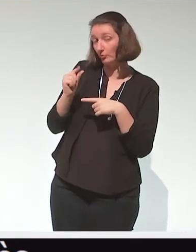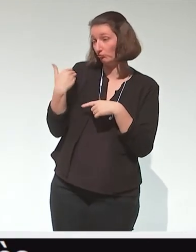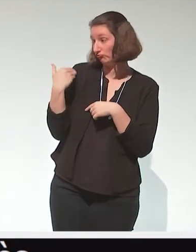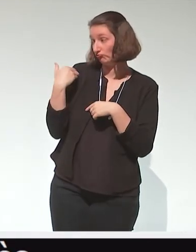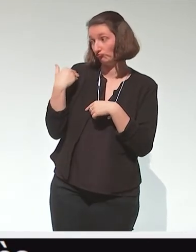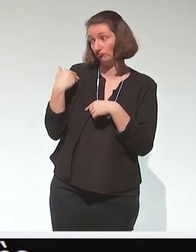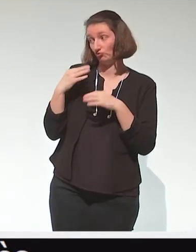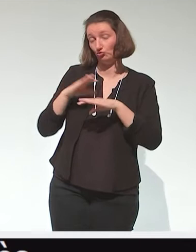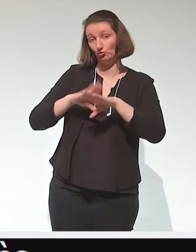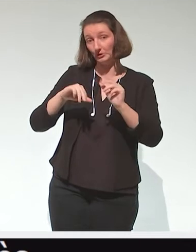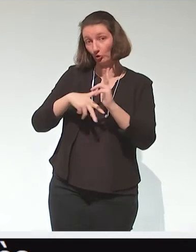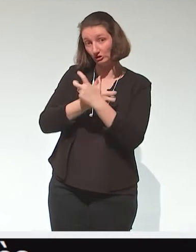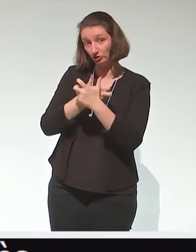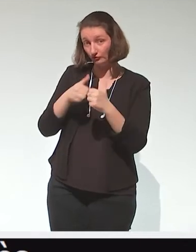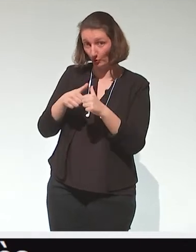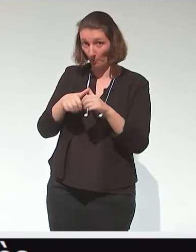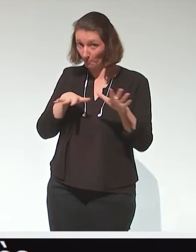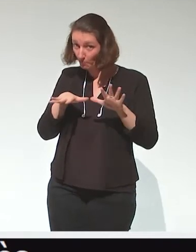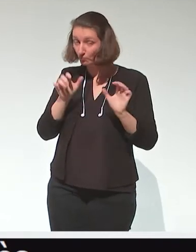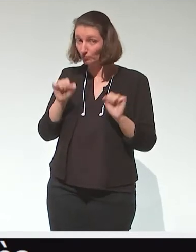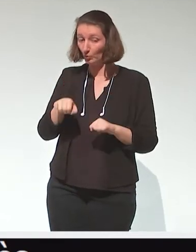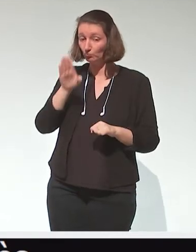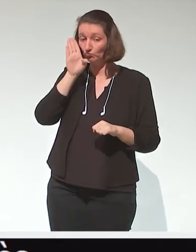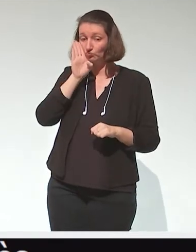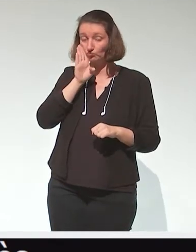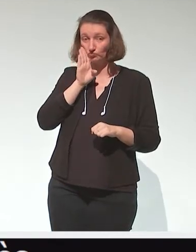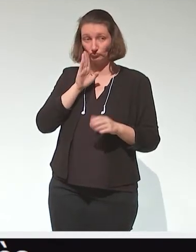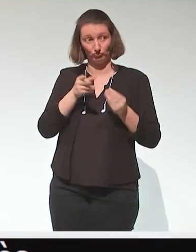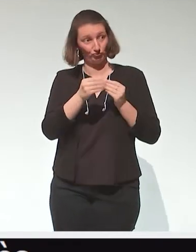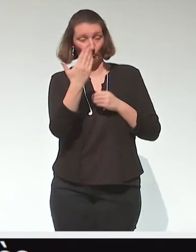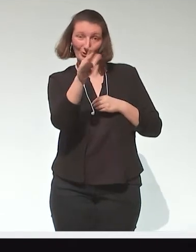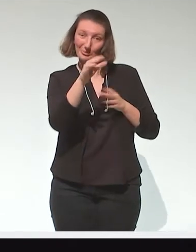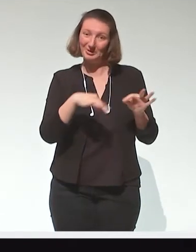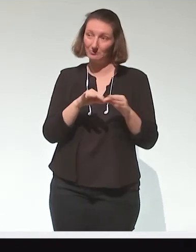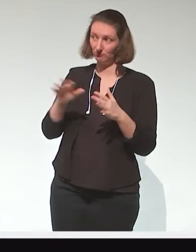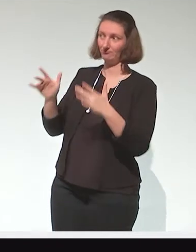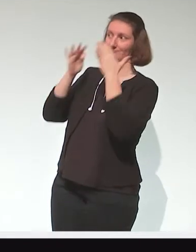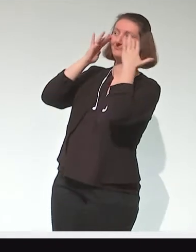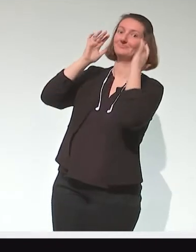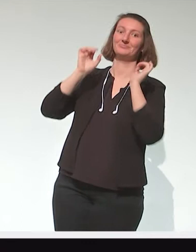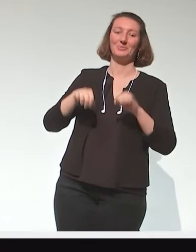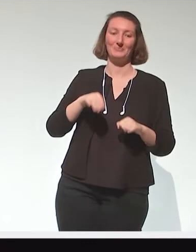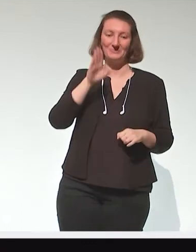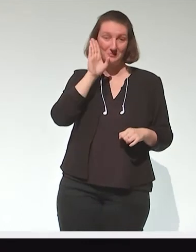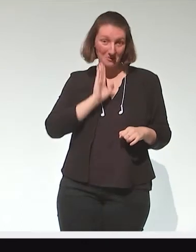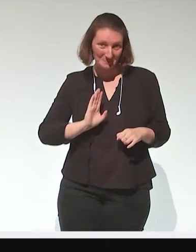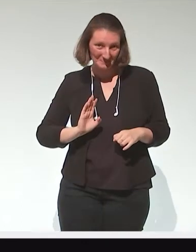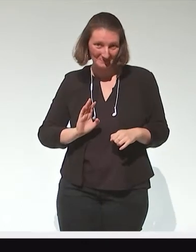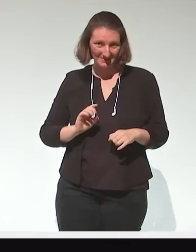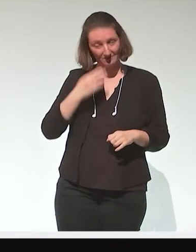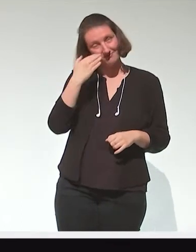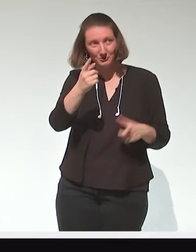ambassador from Austria. Can you share a few initiatives from your country that could help